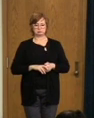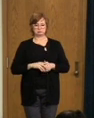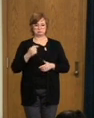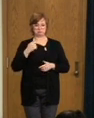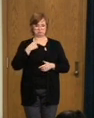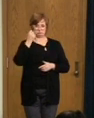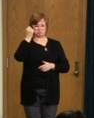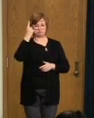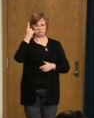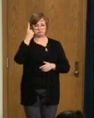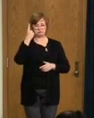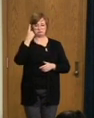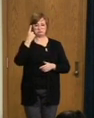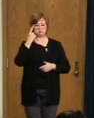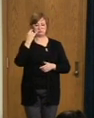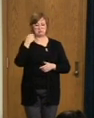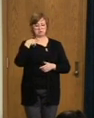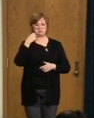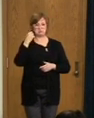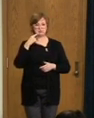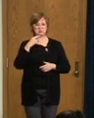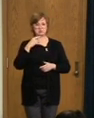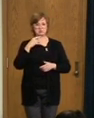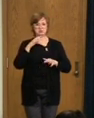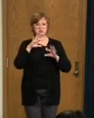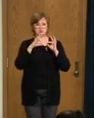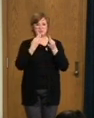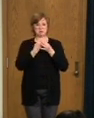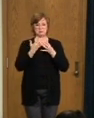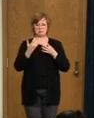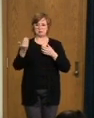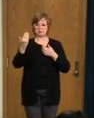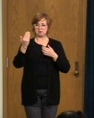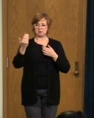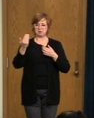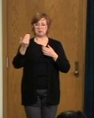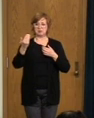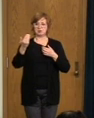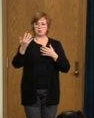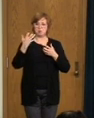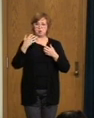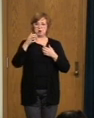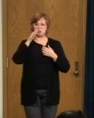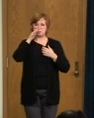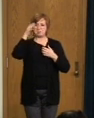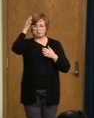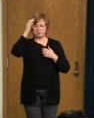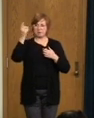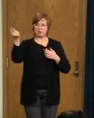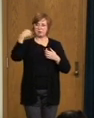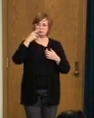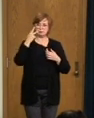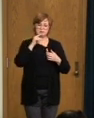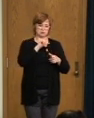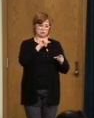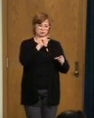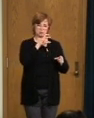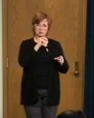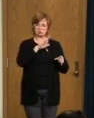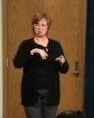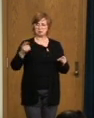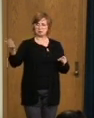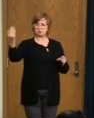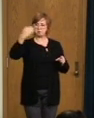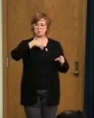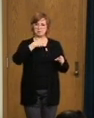to families that want to have their grandparents in to see their grandkids, to see your parents in their own home. This